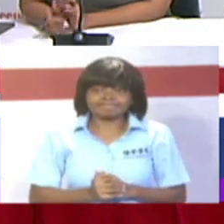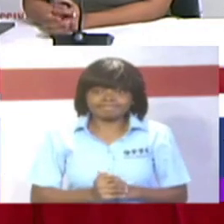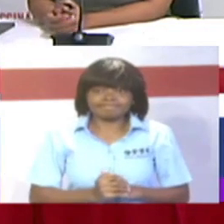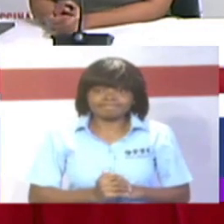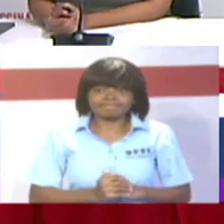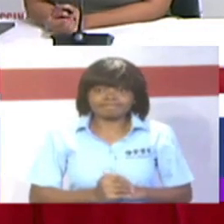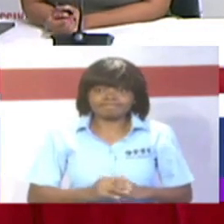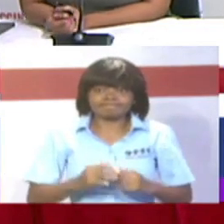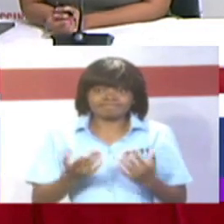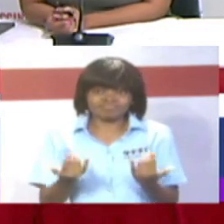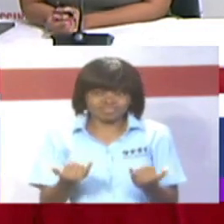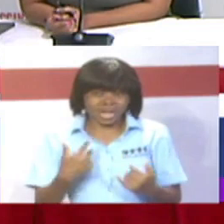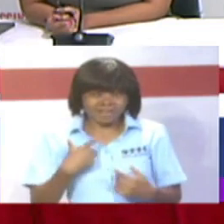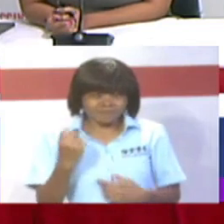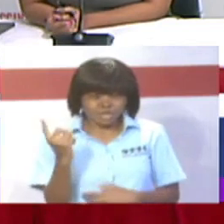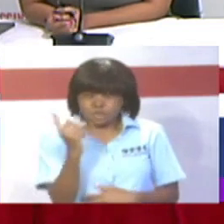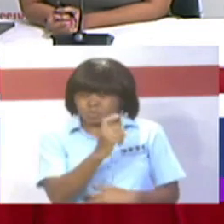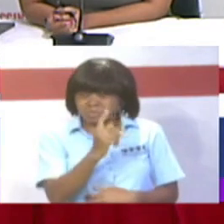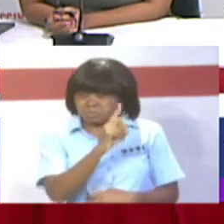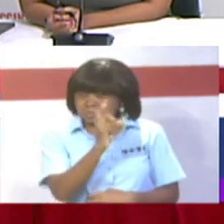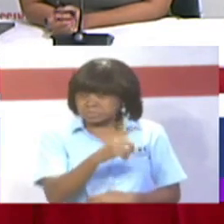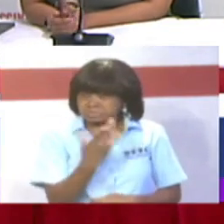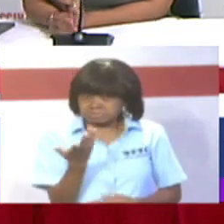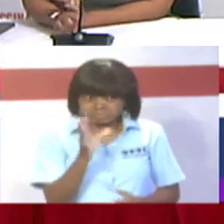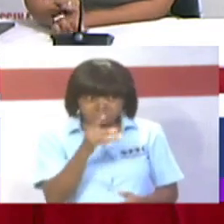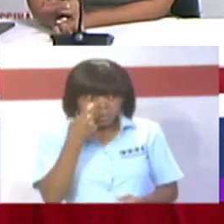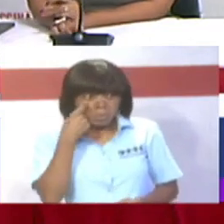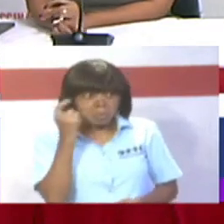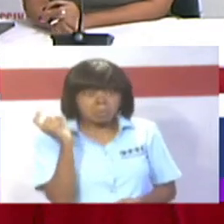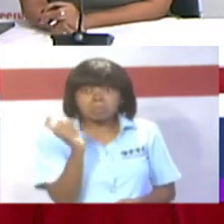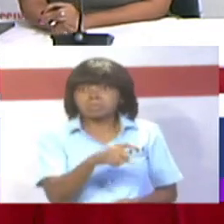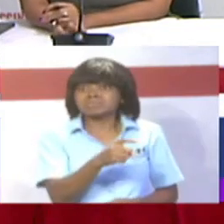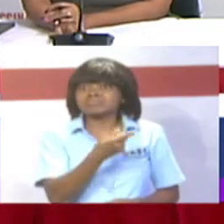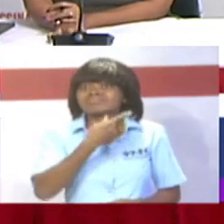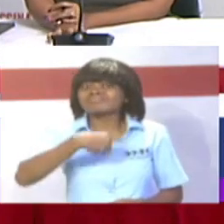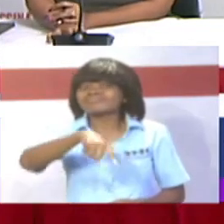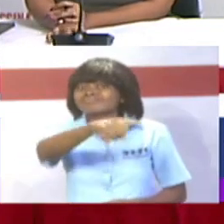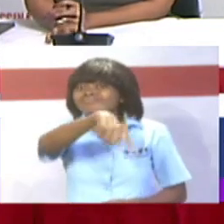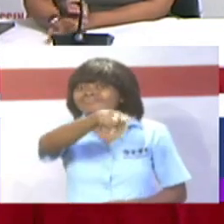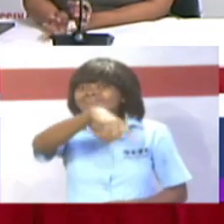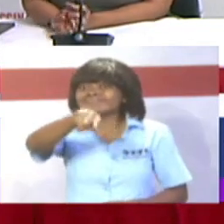noticed a degree of vaccine hesitancy from cancer patients? And if so, why?